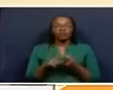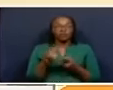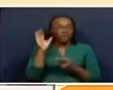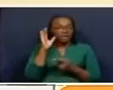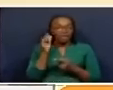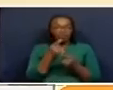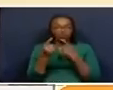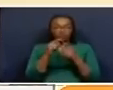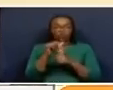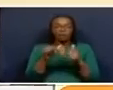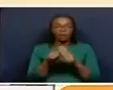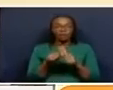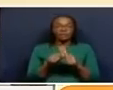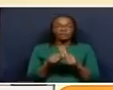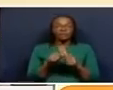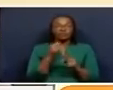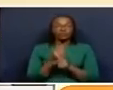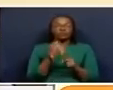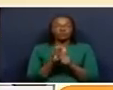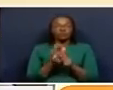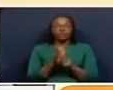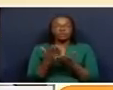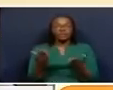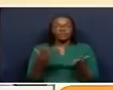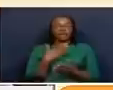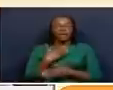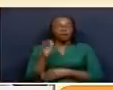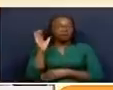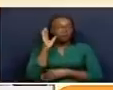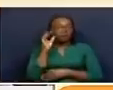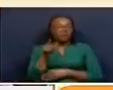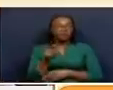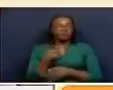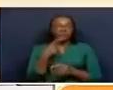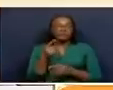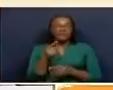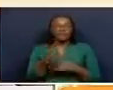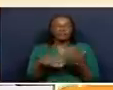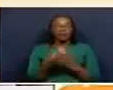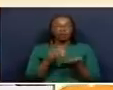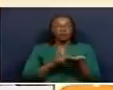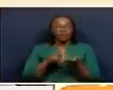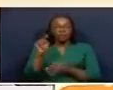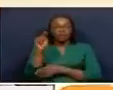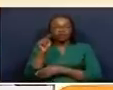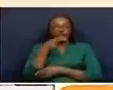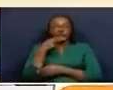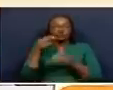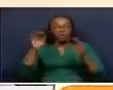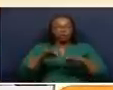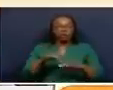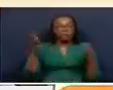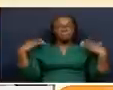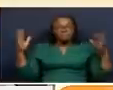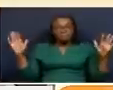talking about doing so many things, I want to hear them telling, how are you going to do it when Zoya is collapsing, when Barclays Bank is